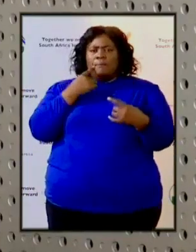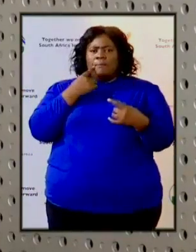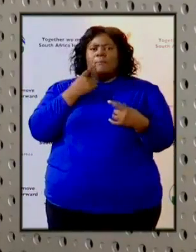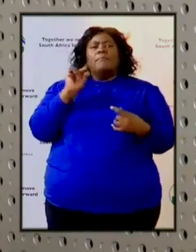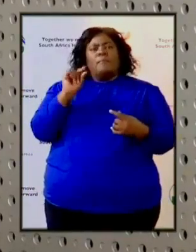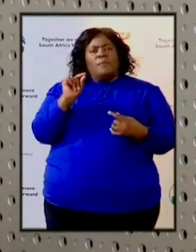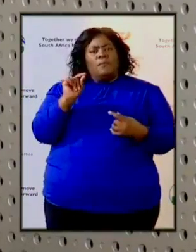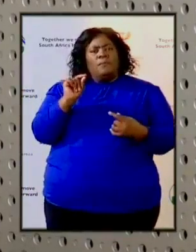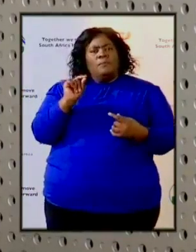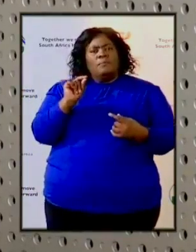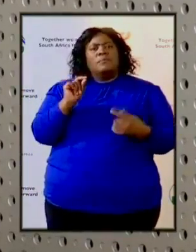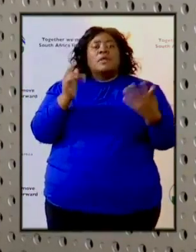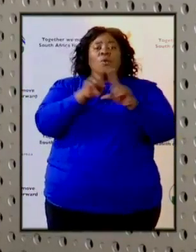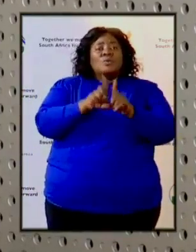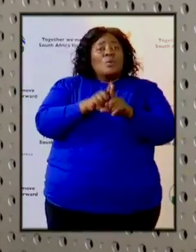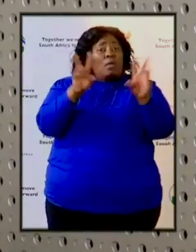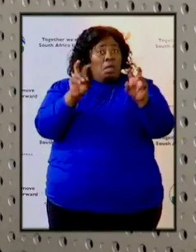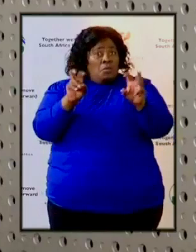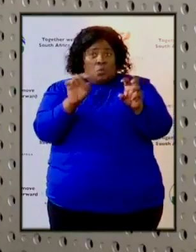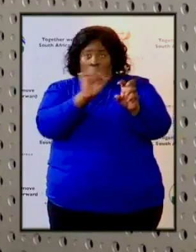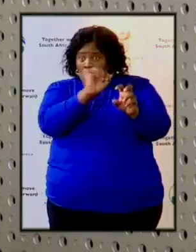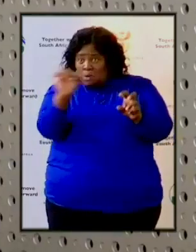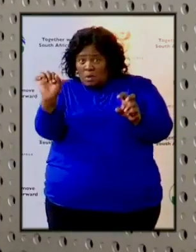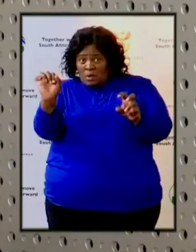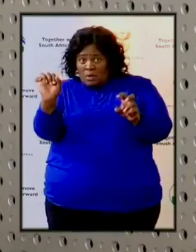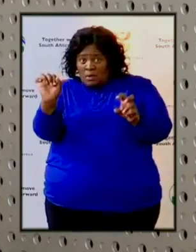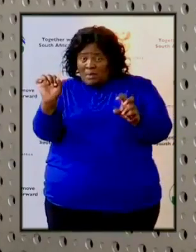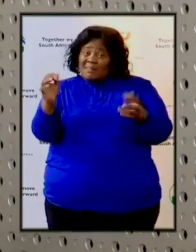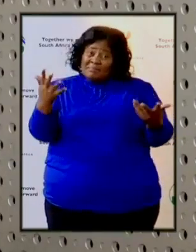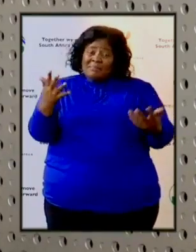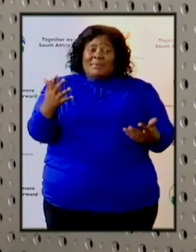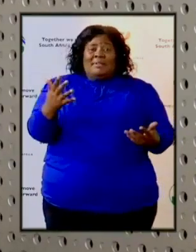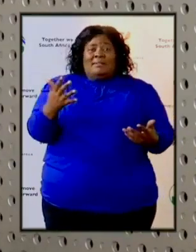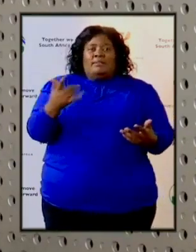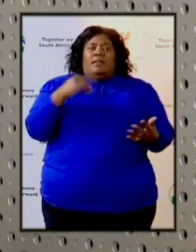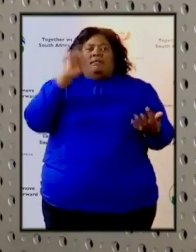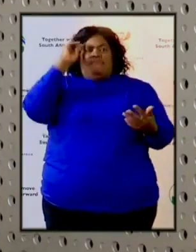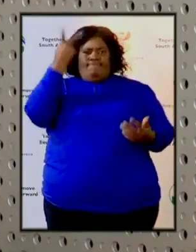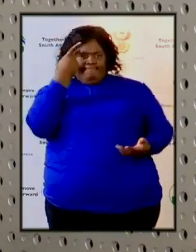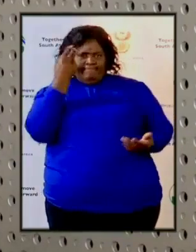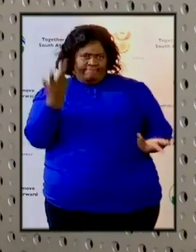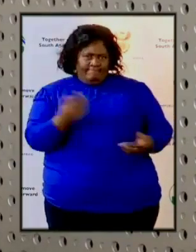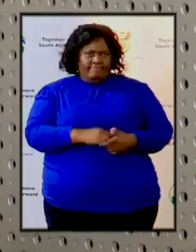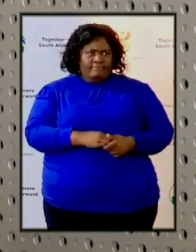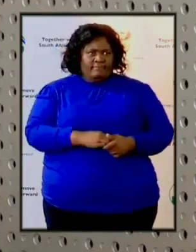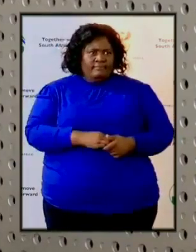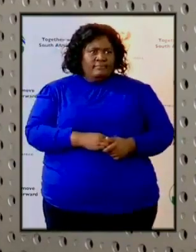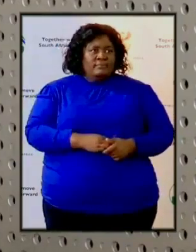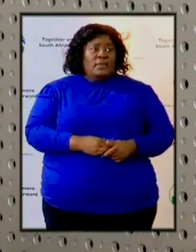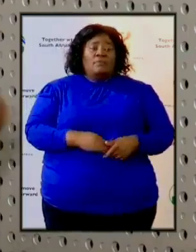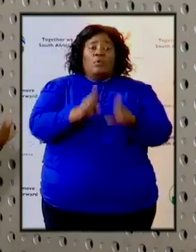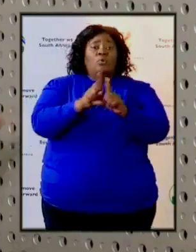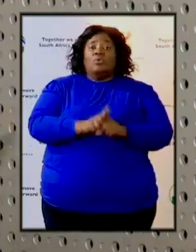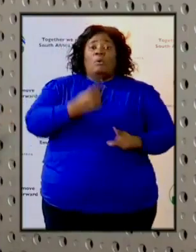said, and the issues they've raised. To be honest, even myself, I'd forgotten about